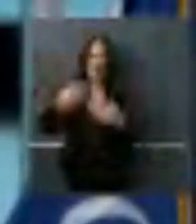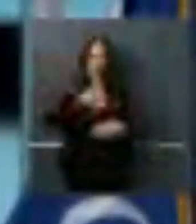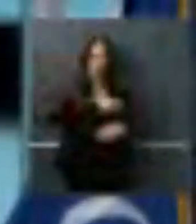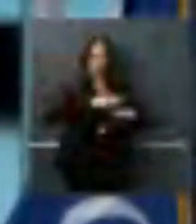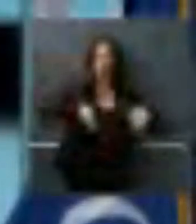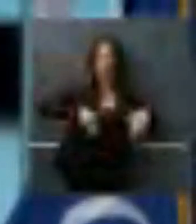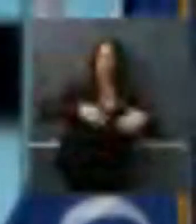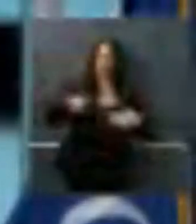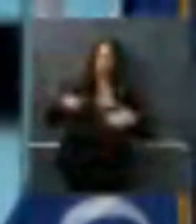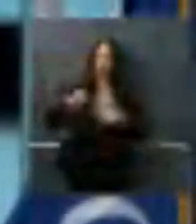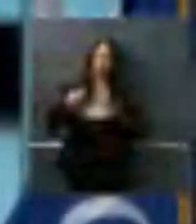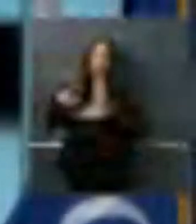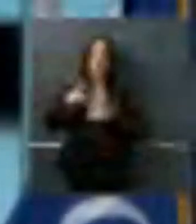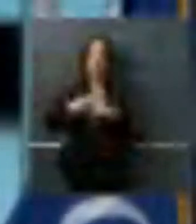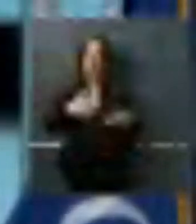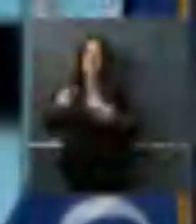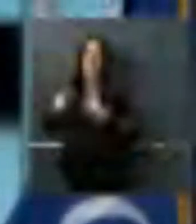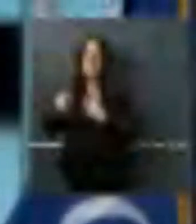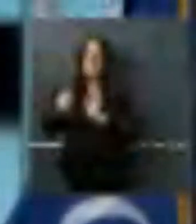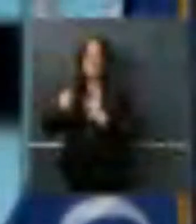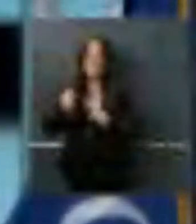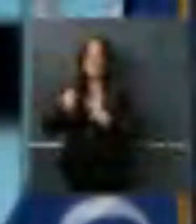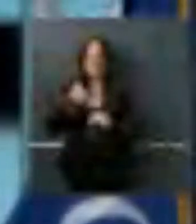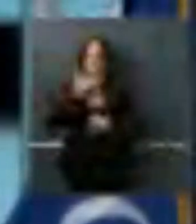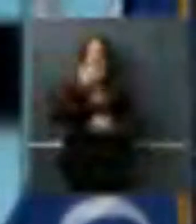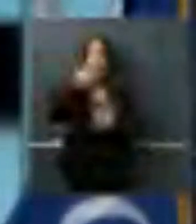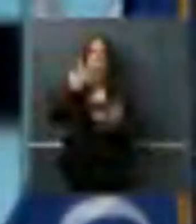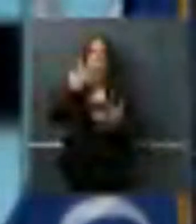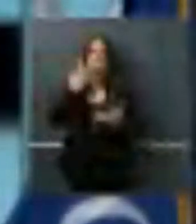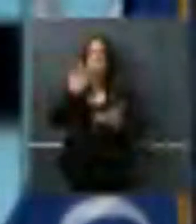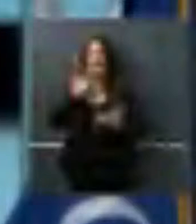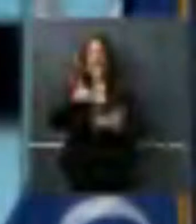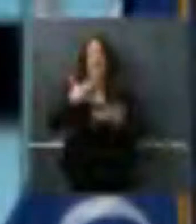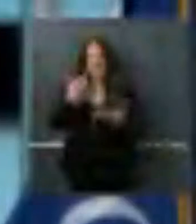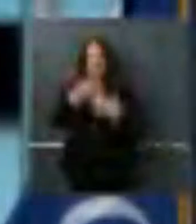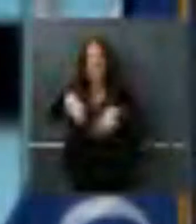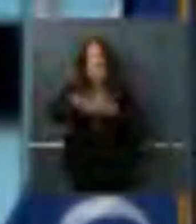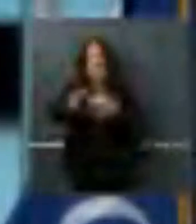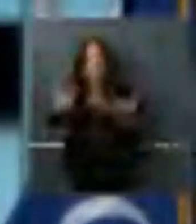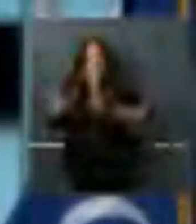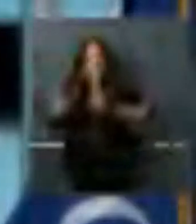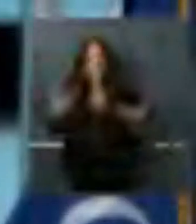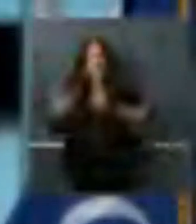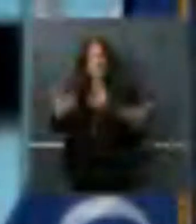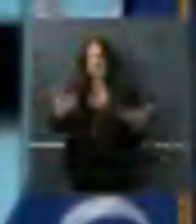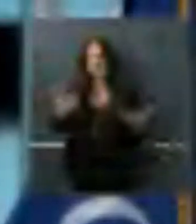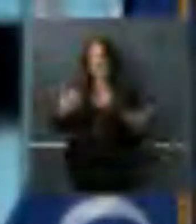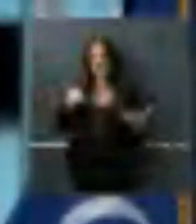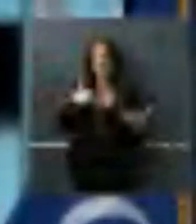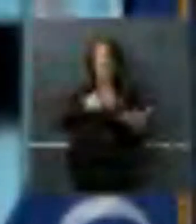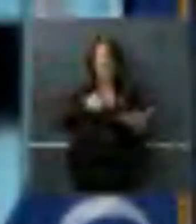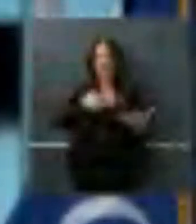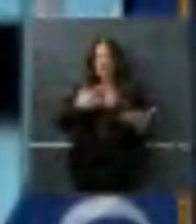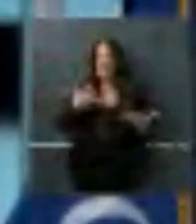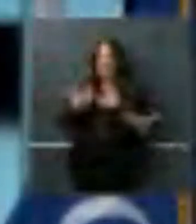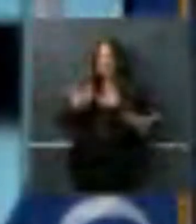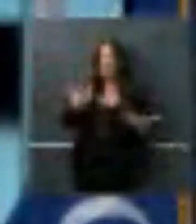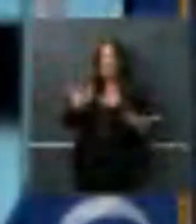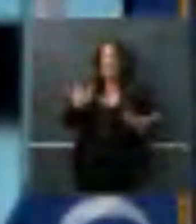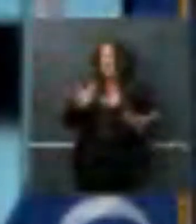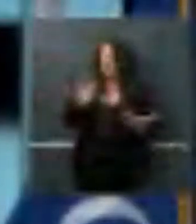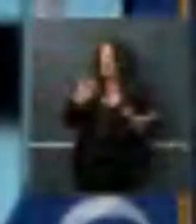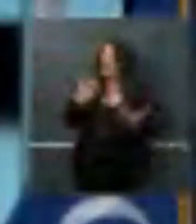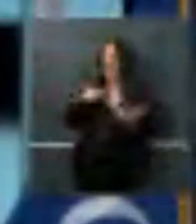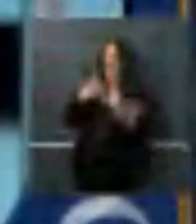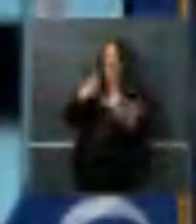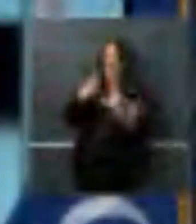just interesting, the national conversation we're having about other states, and even the president commenting about one particular state